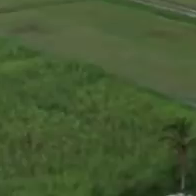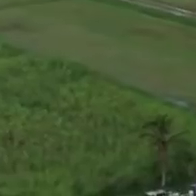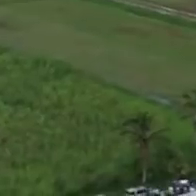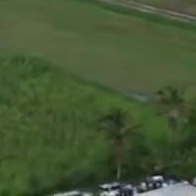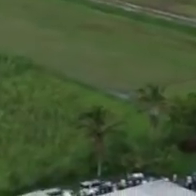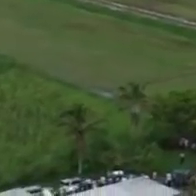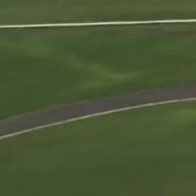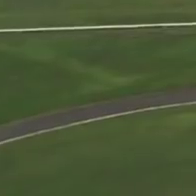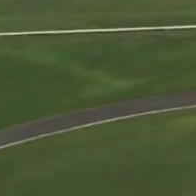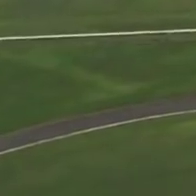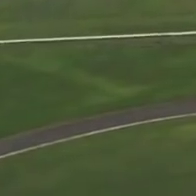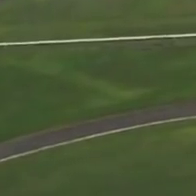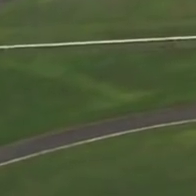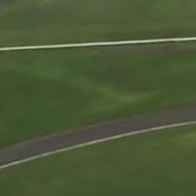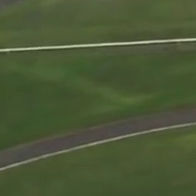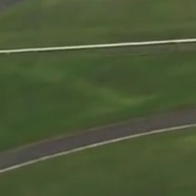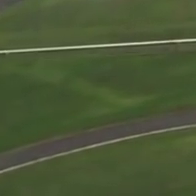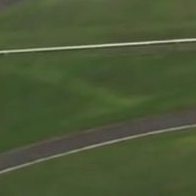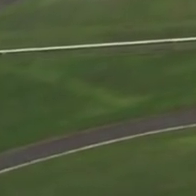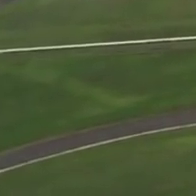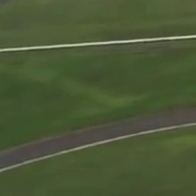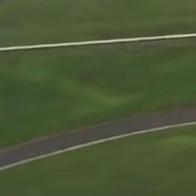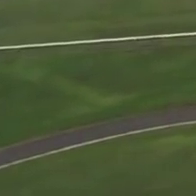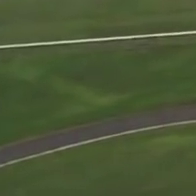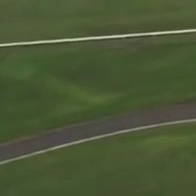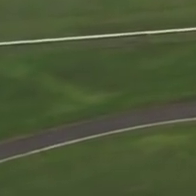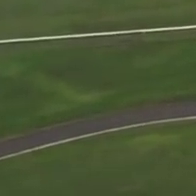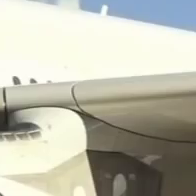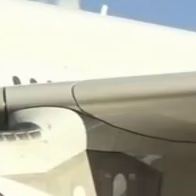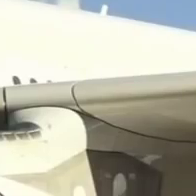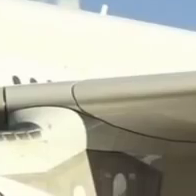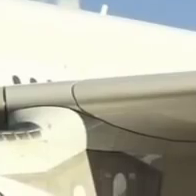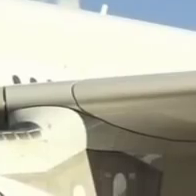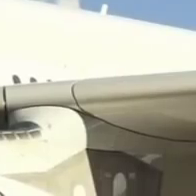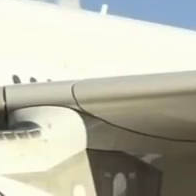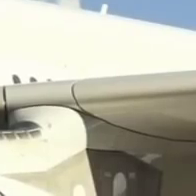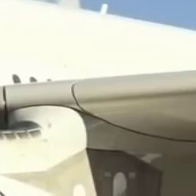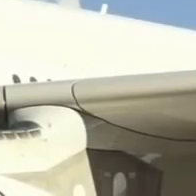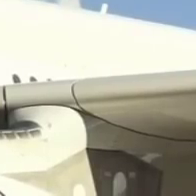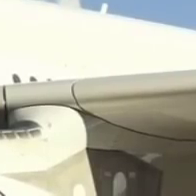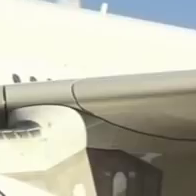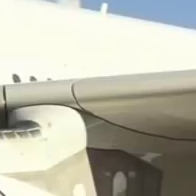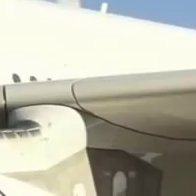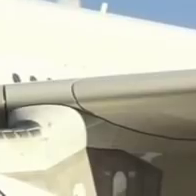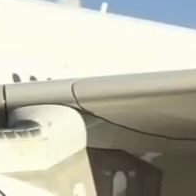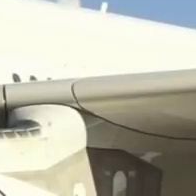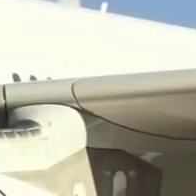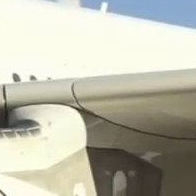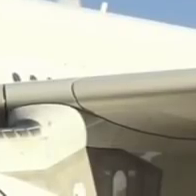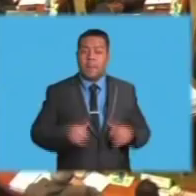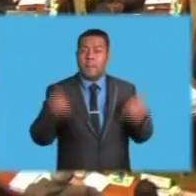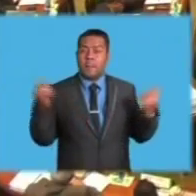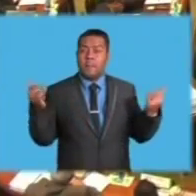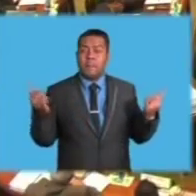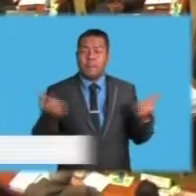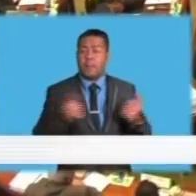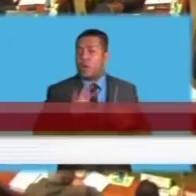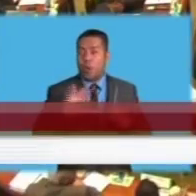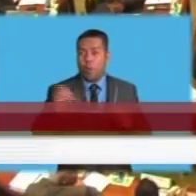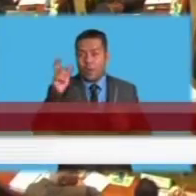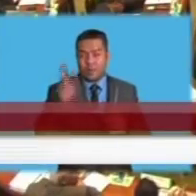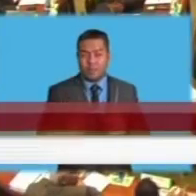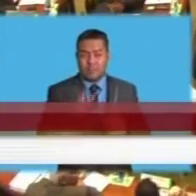Qayyum adds the airline made another $76 million loss the following year under the leadership of the same local. But no